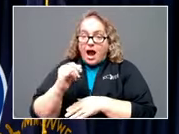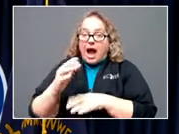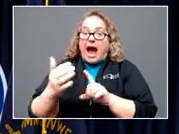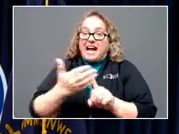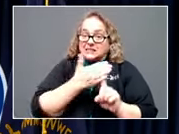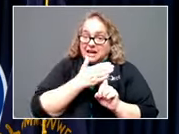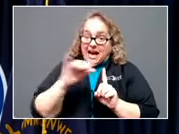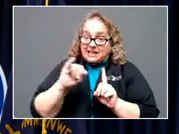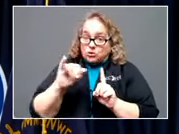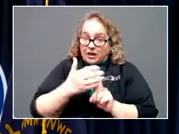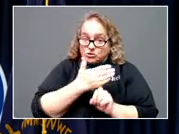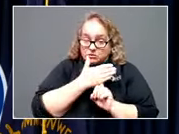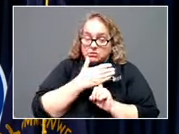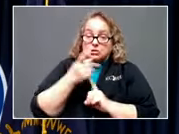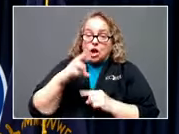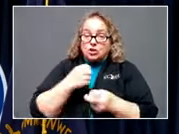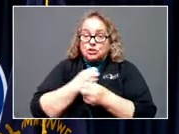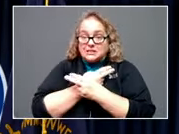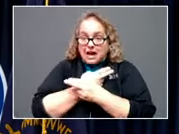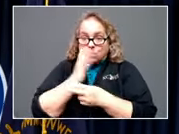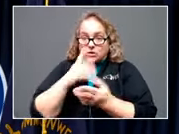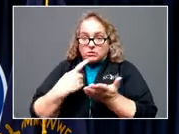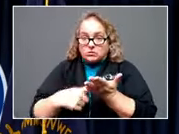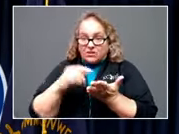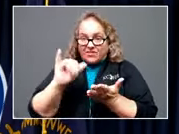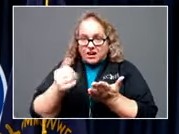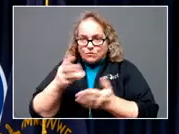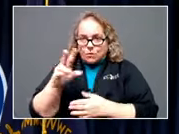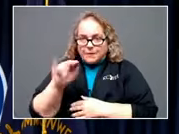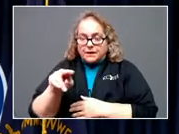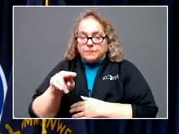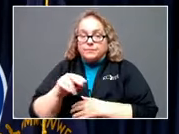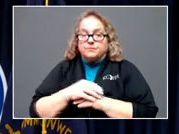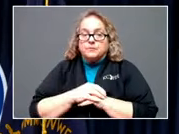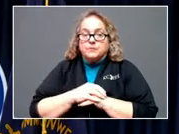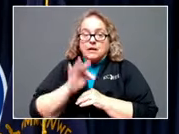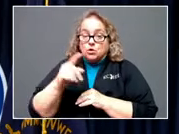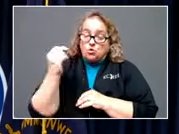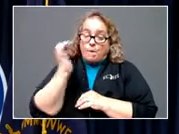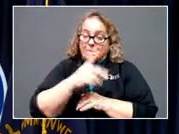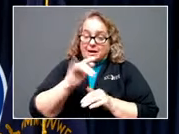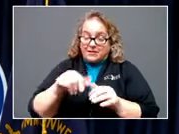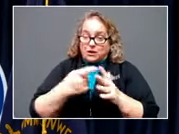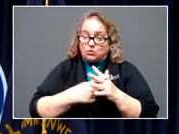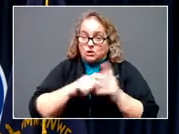talk about that in a minute. But if you go back to the original stair-stepper chart, I mean,